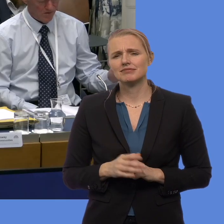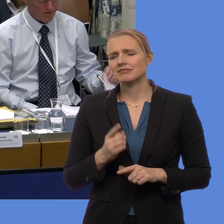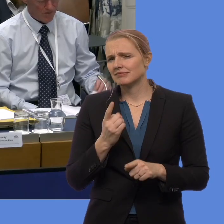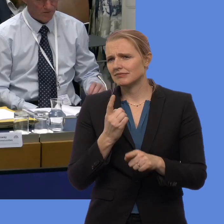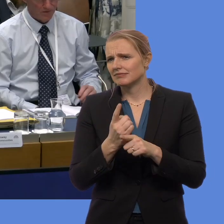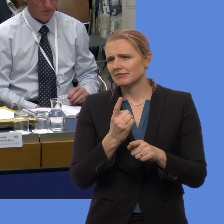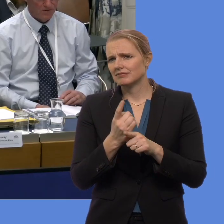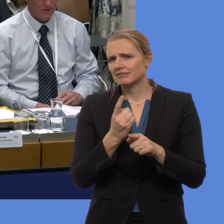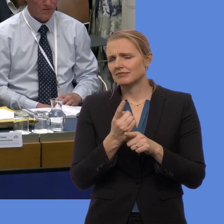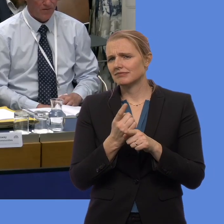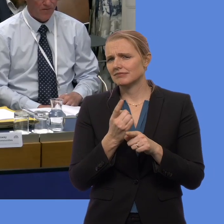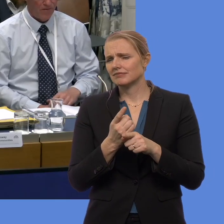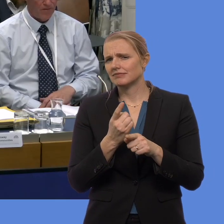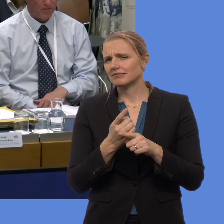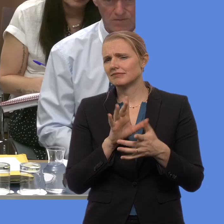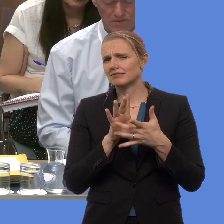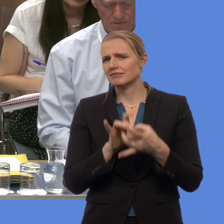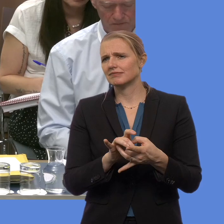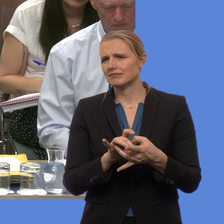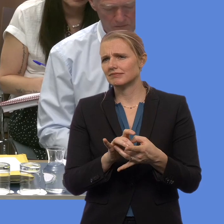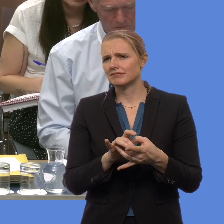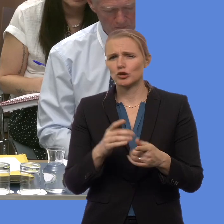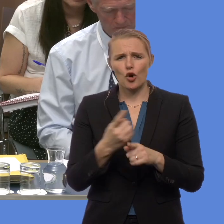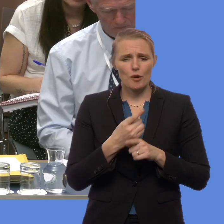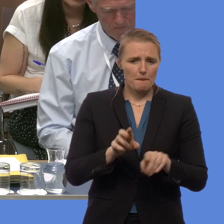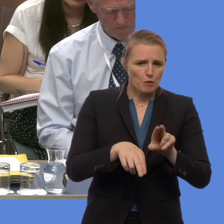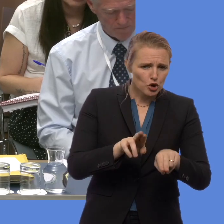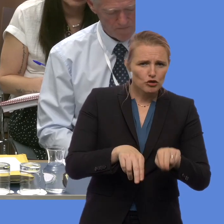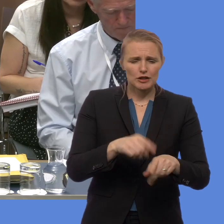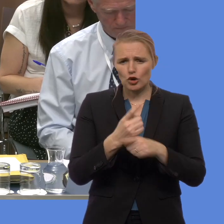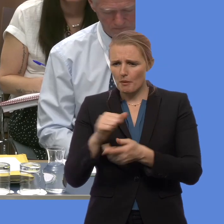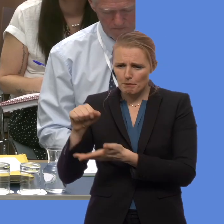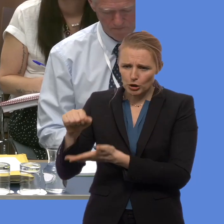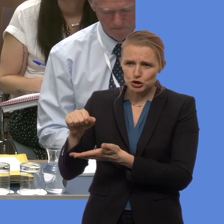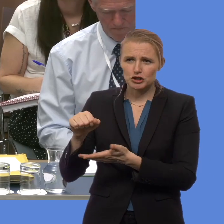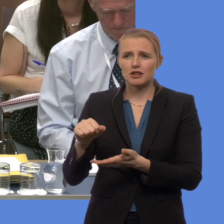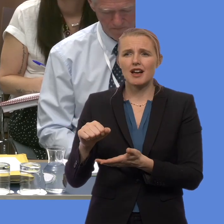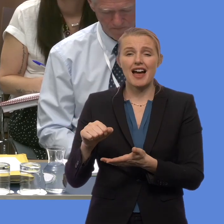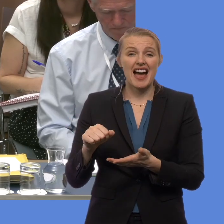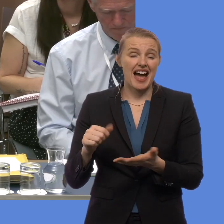Oswald Holland saying, it was, we've talked about the monitoring, we've talked about the budget. I've given a sense